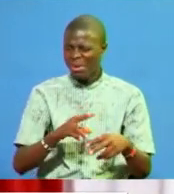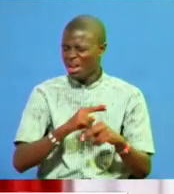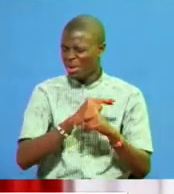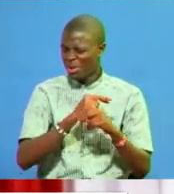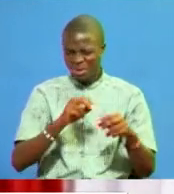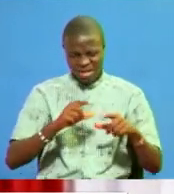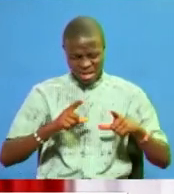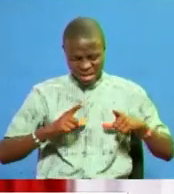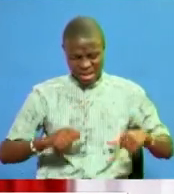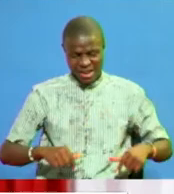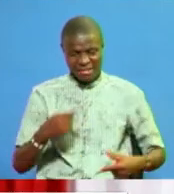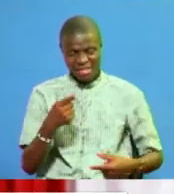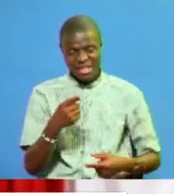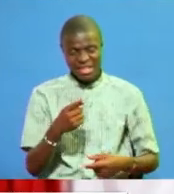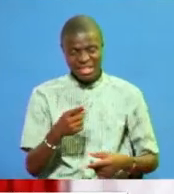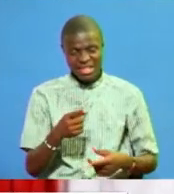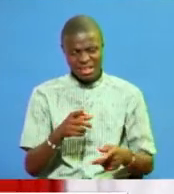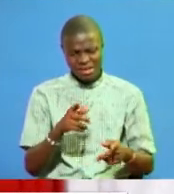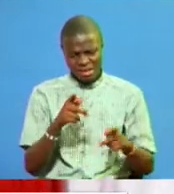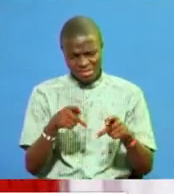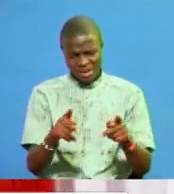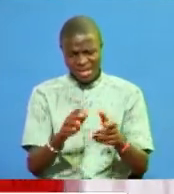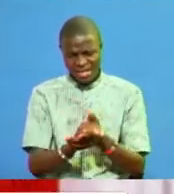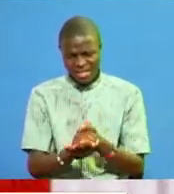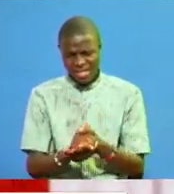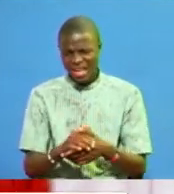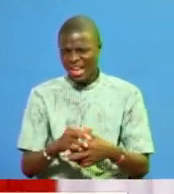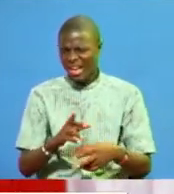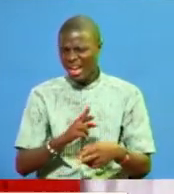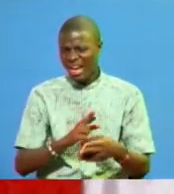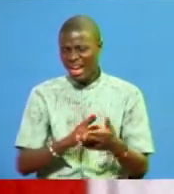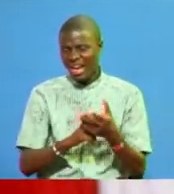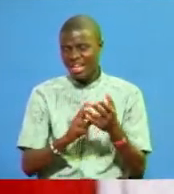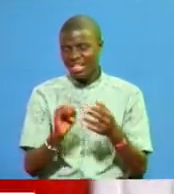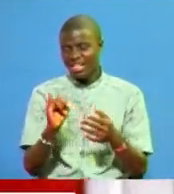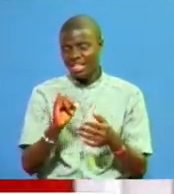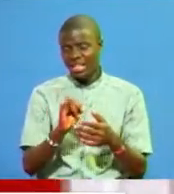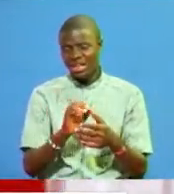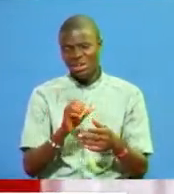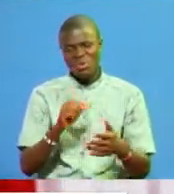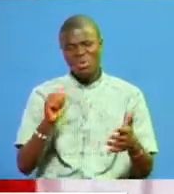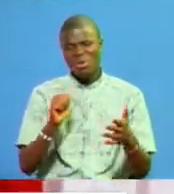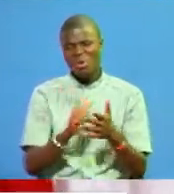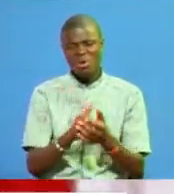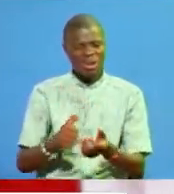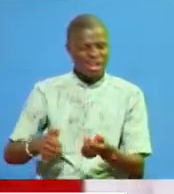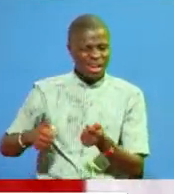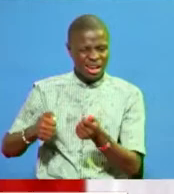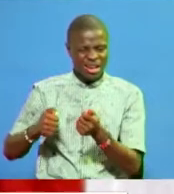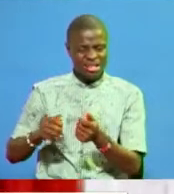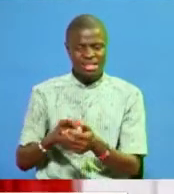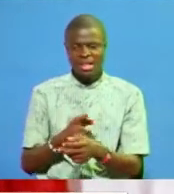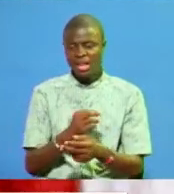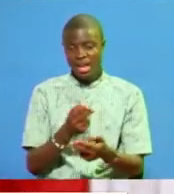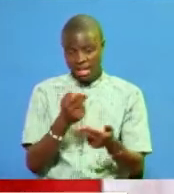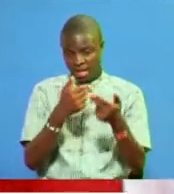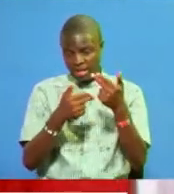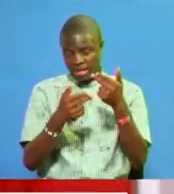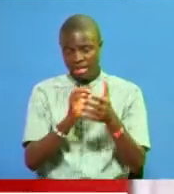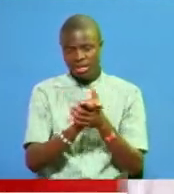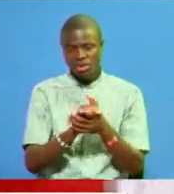area until every illegal gun has been returned, until all children have gone to